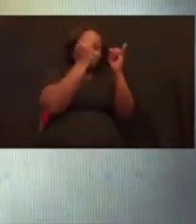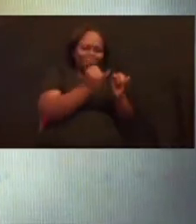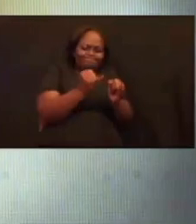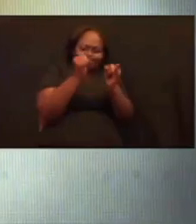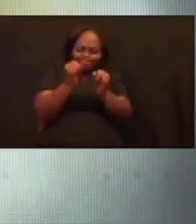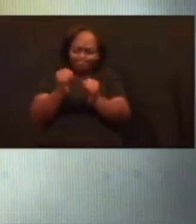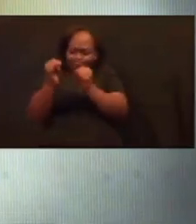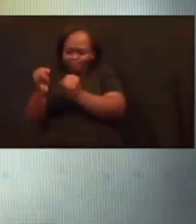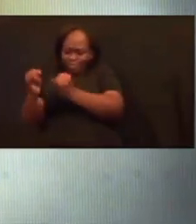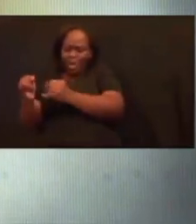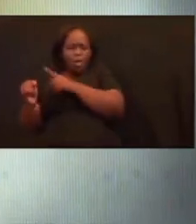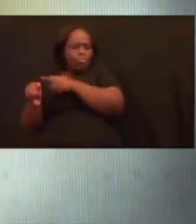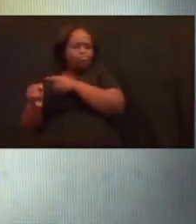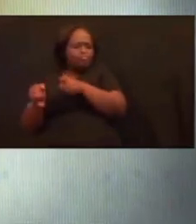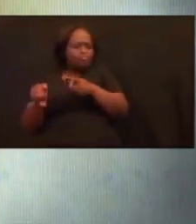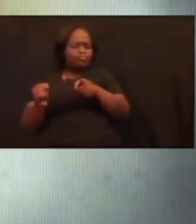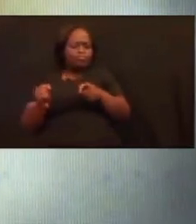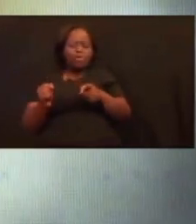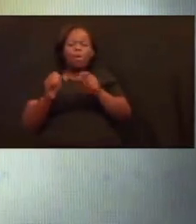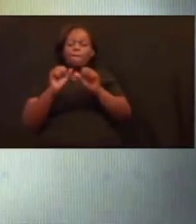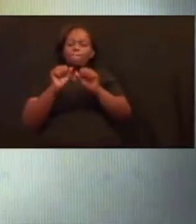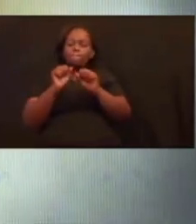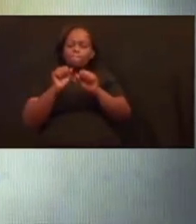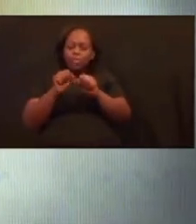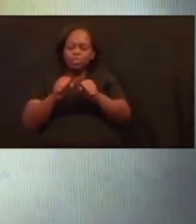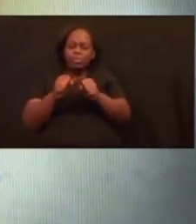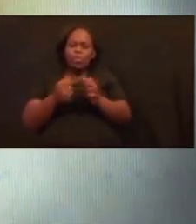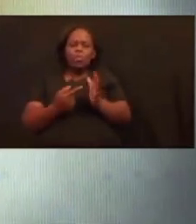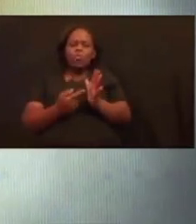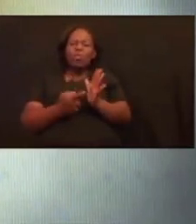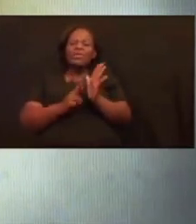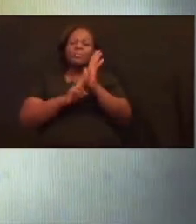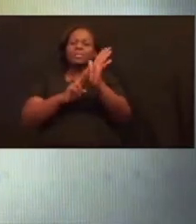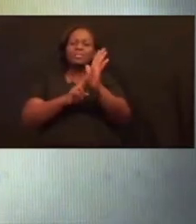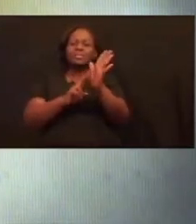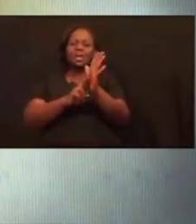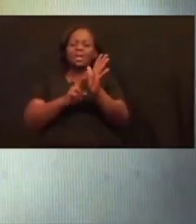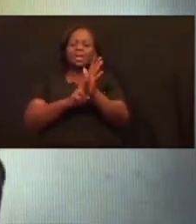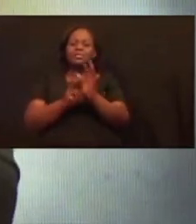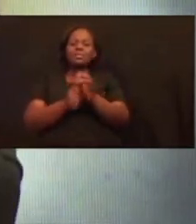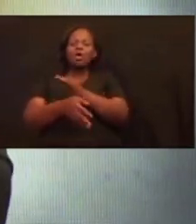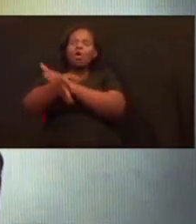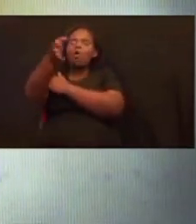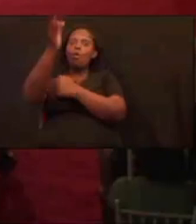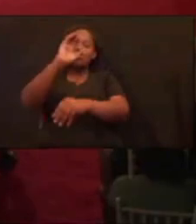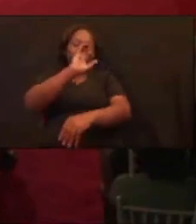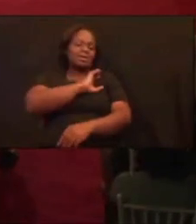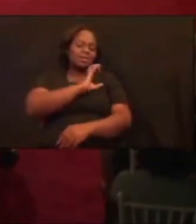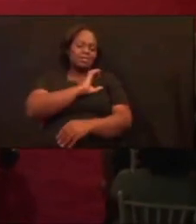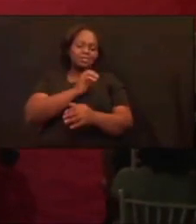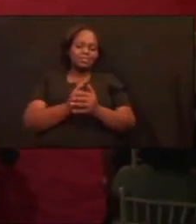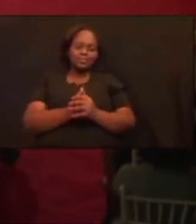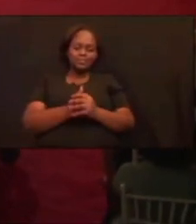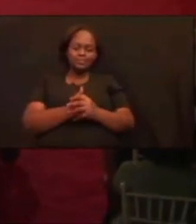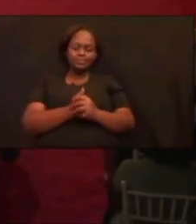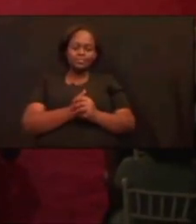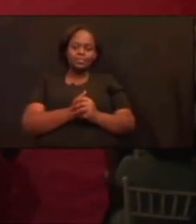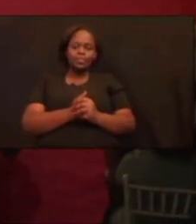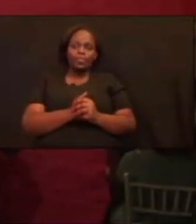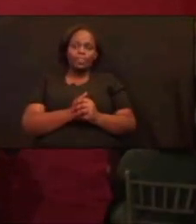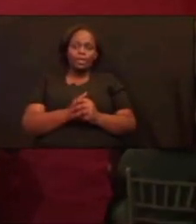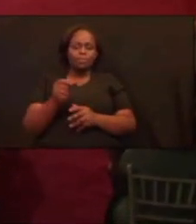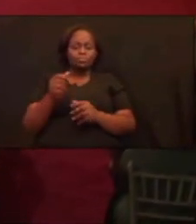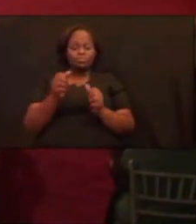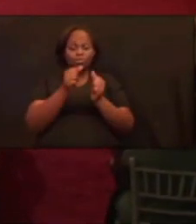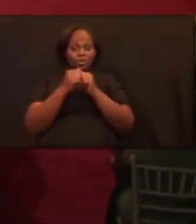become accurate portraits of the various dimensions that he seeks to see revealed in Kenya. Are we